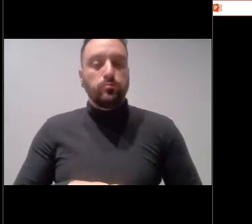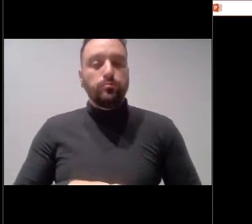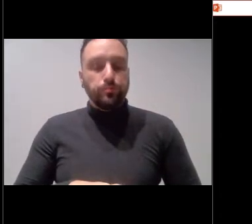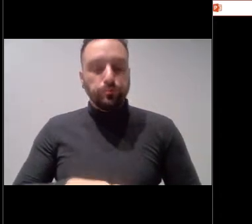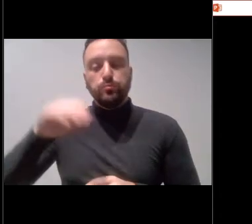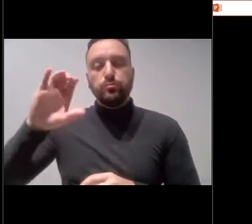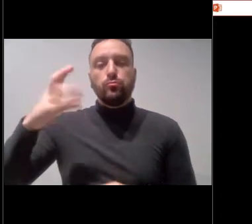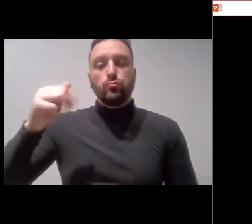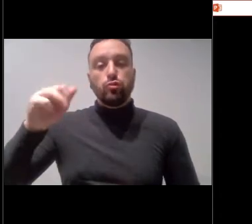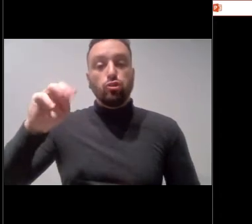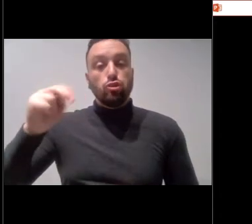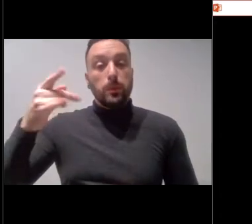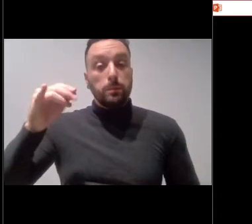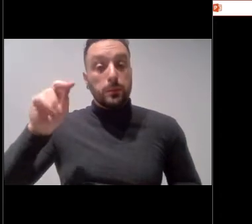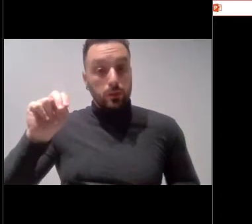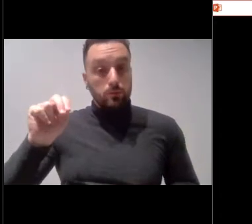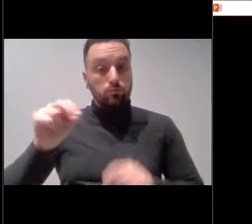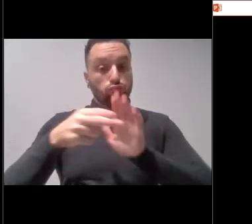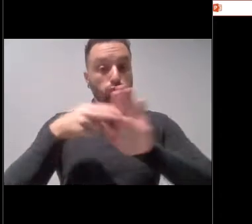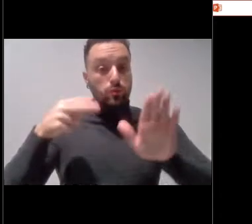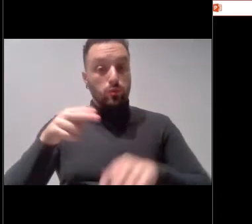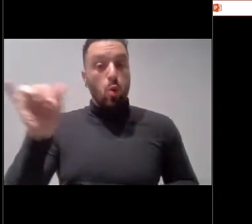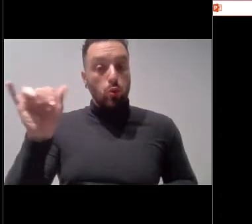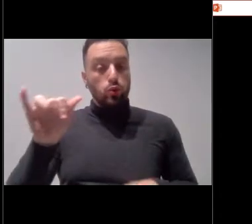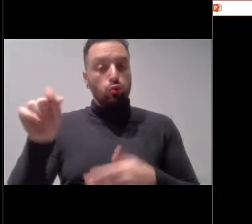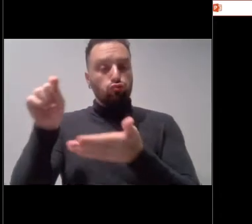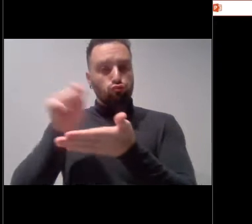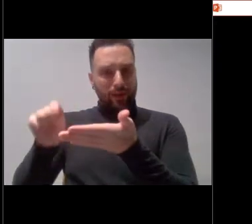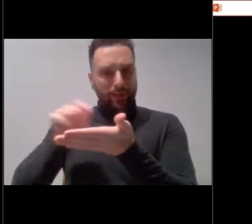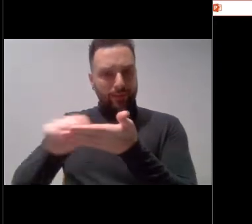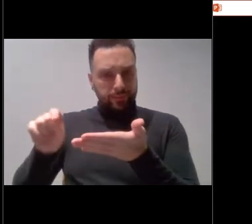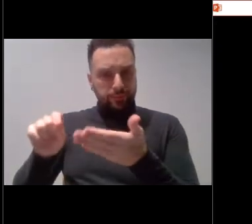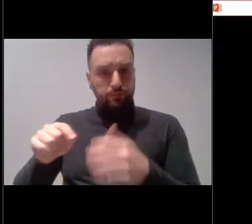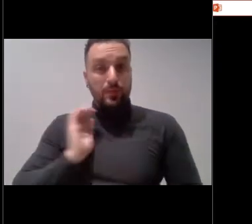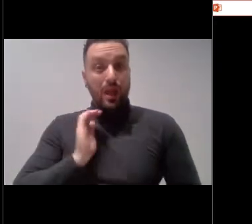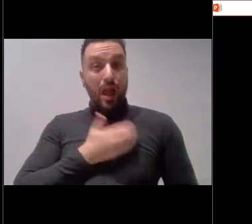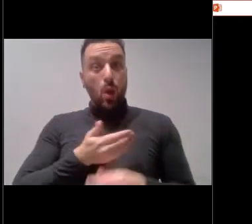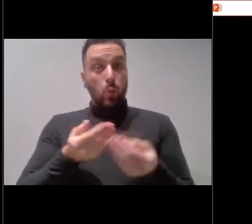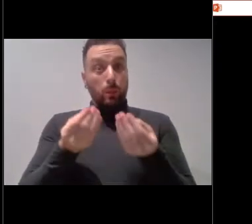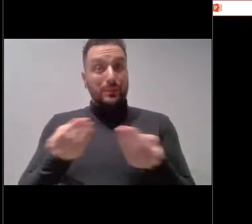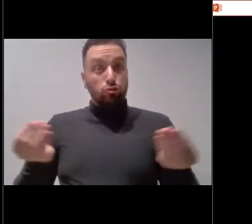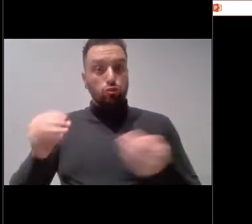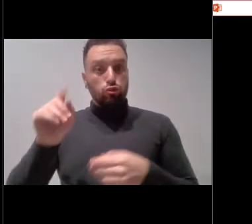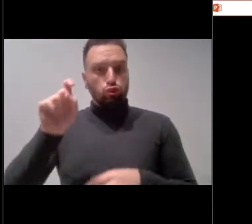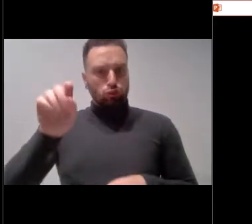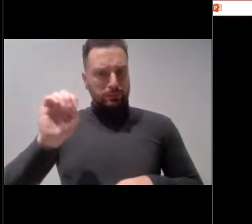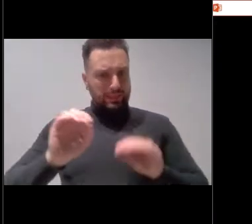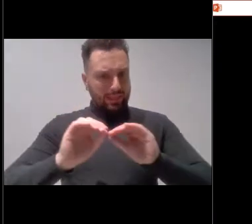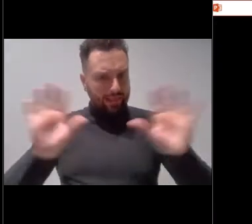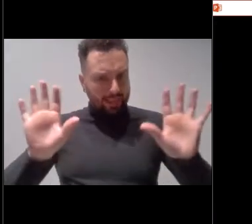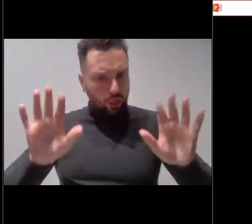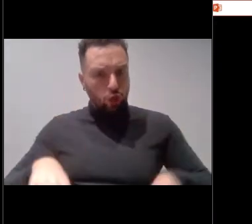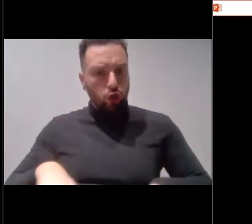brand, we also want to talk about writing for the champion. Our materials should be clear,